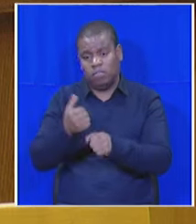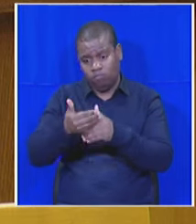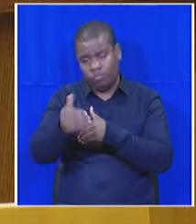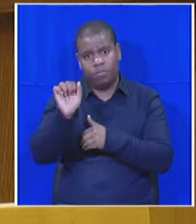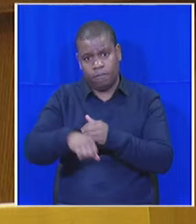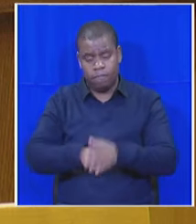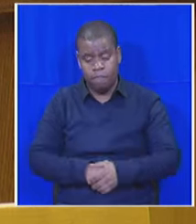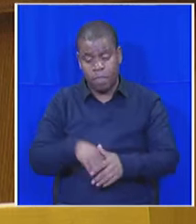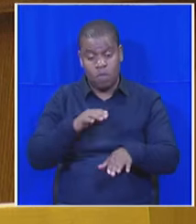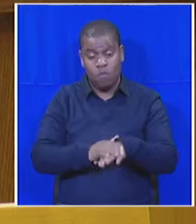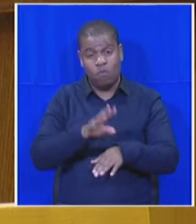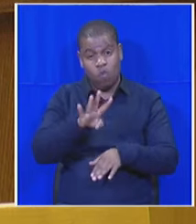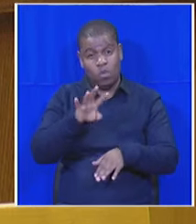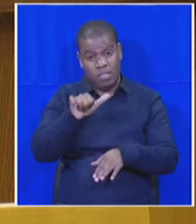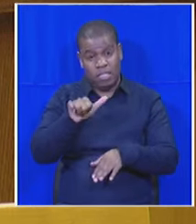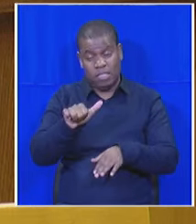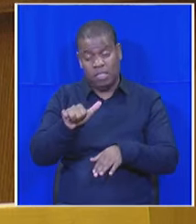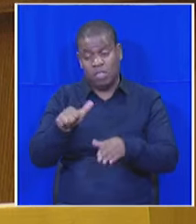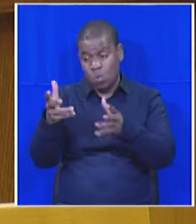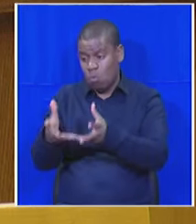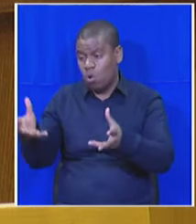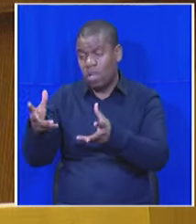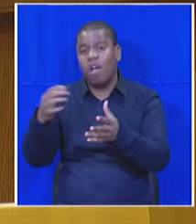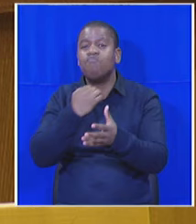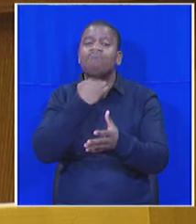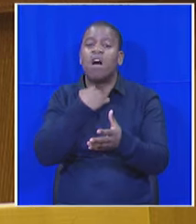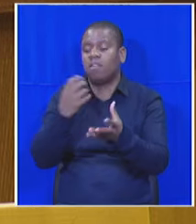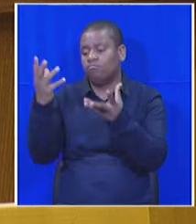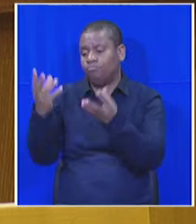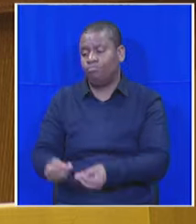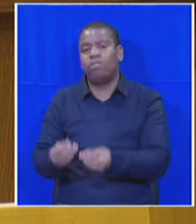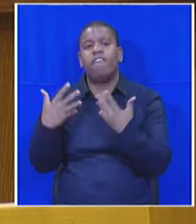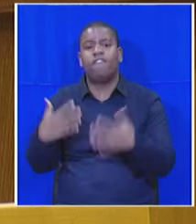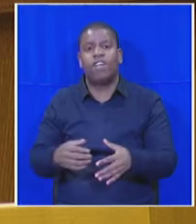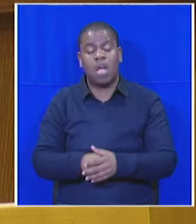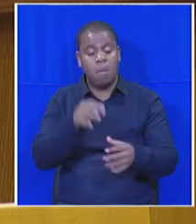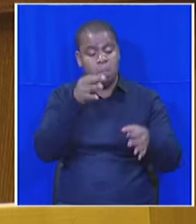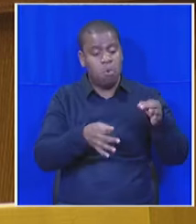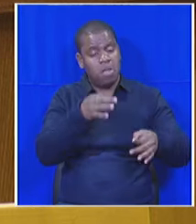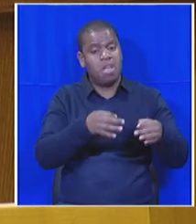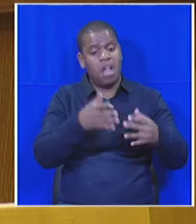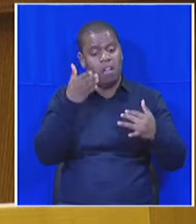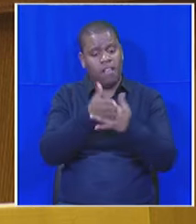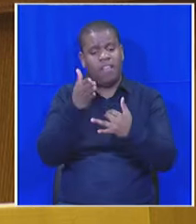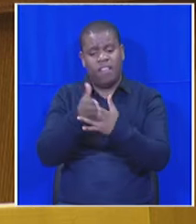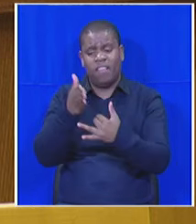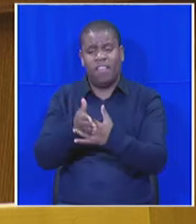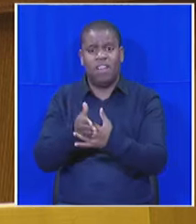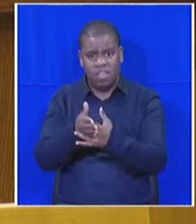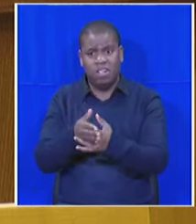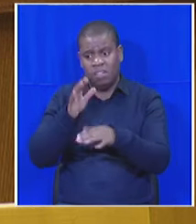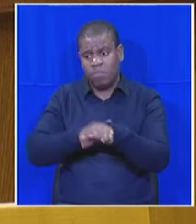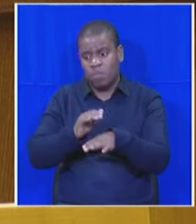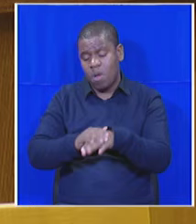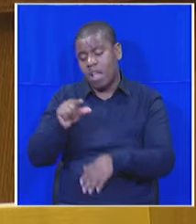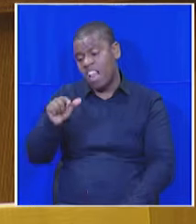towns and 47 dams ran out of water. Political interference stopped the raising of the